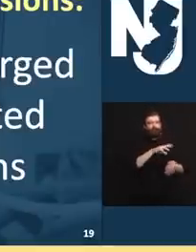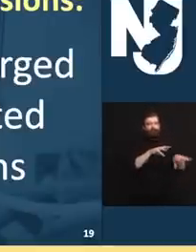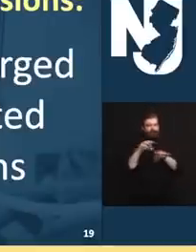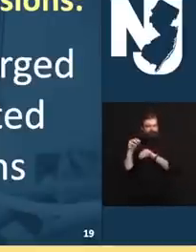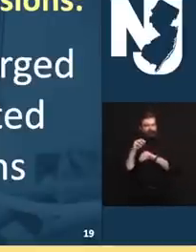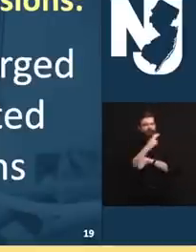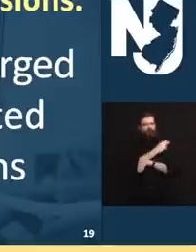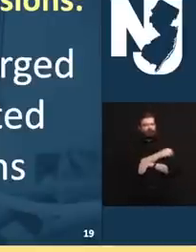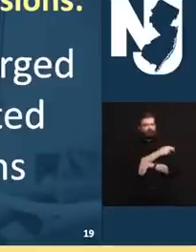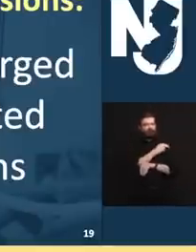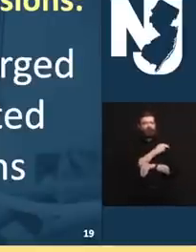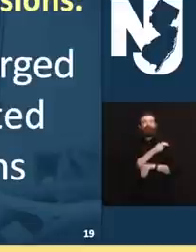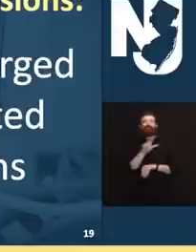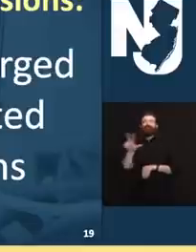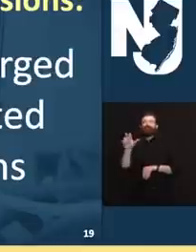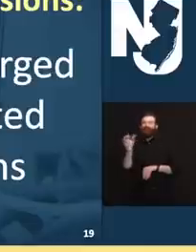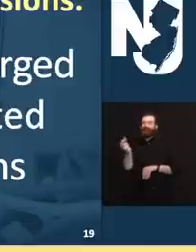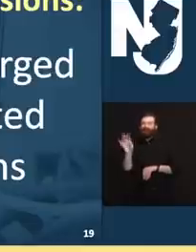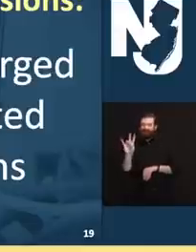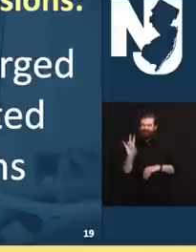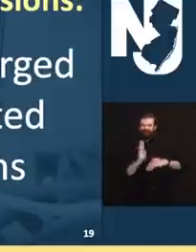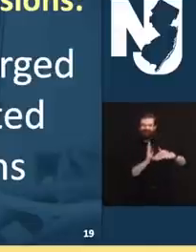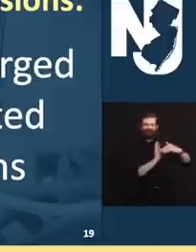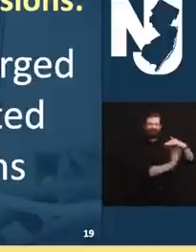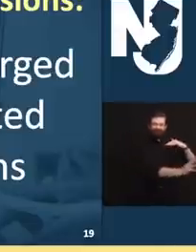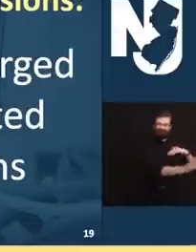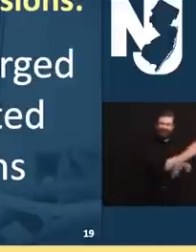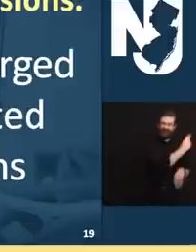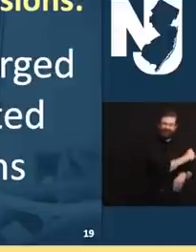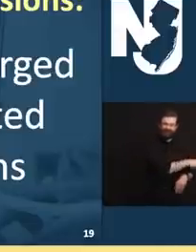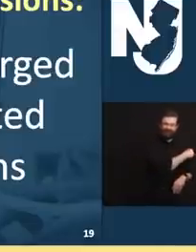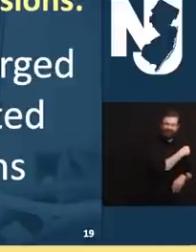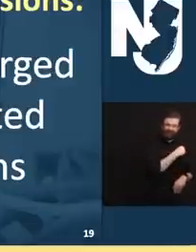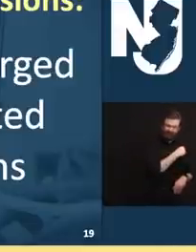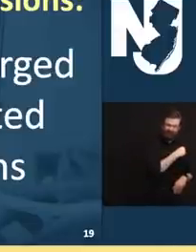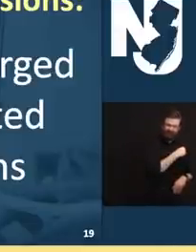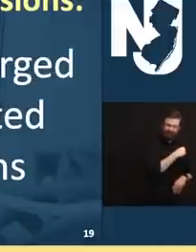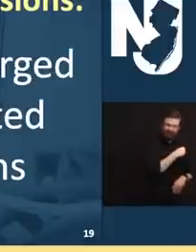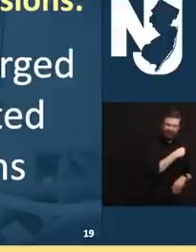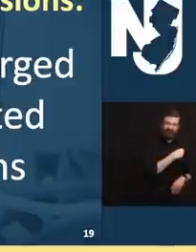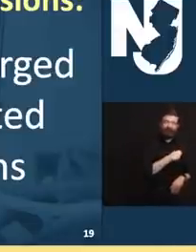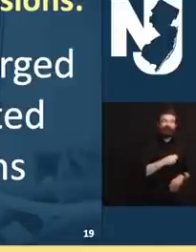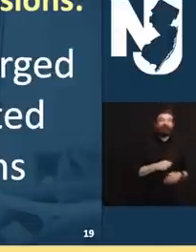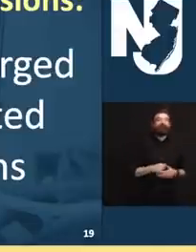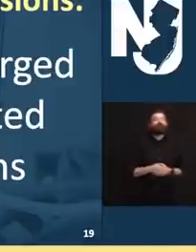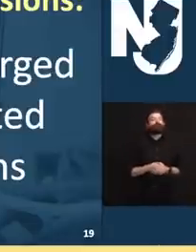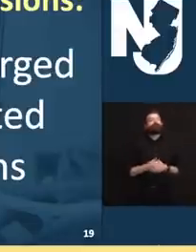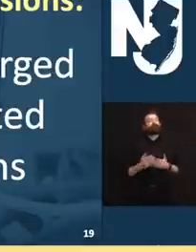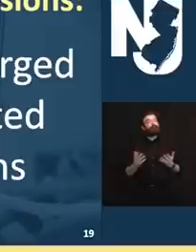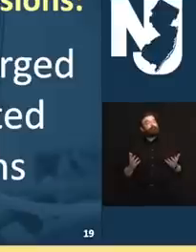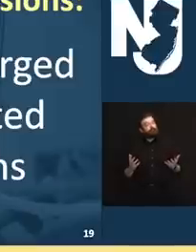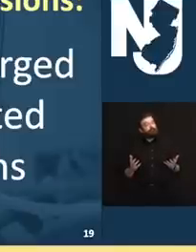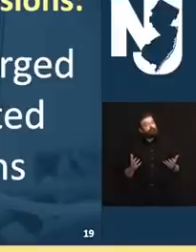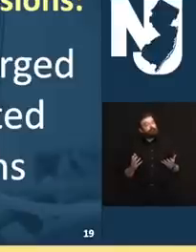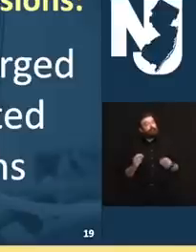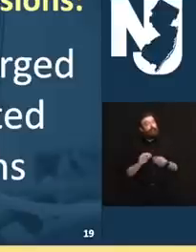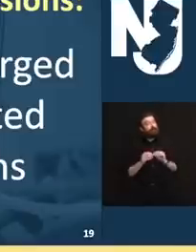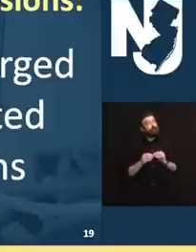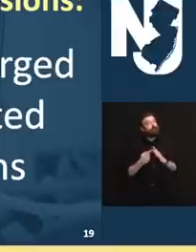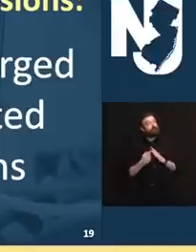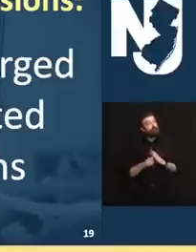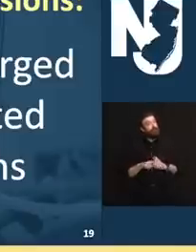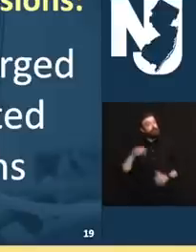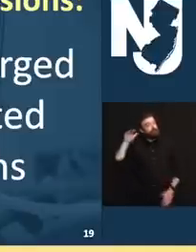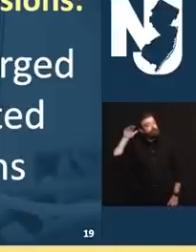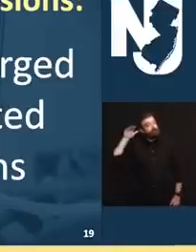admitted. So for the past couple of days, these numbers have begun moving in the right direction, which is down, but we'll keep